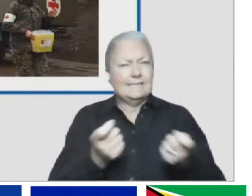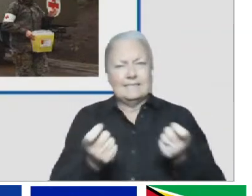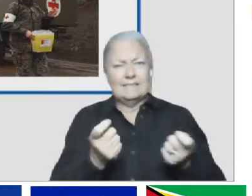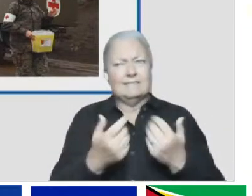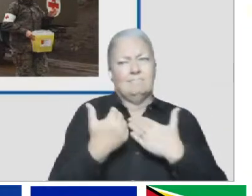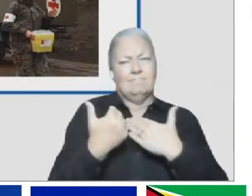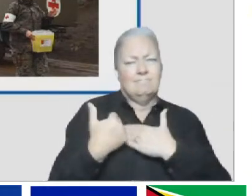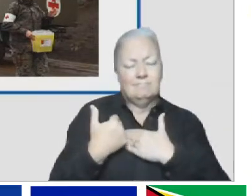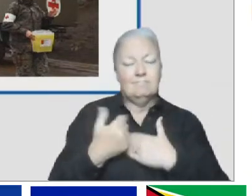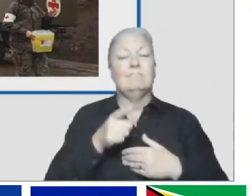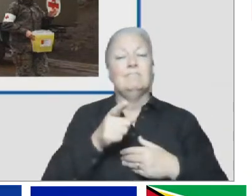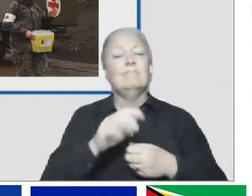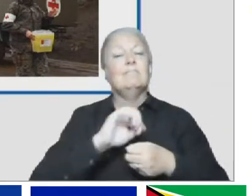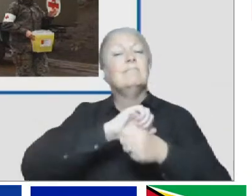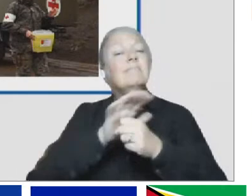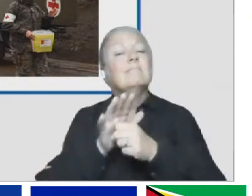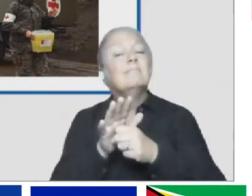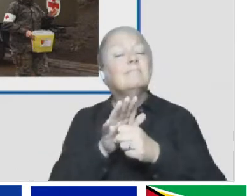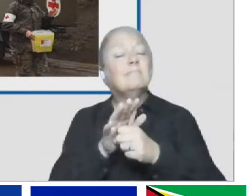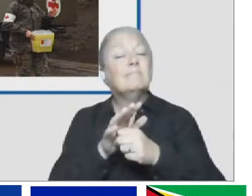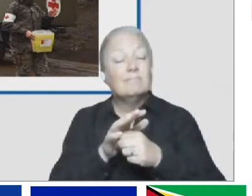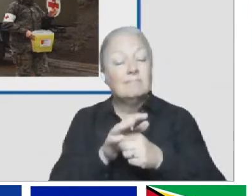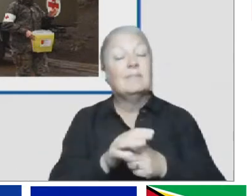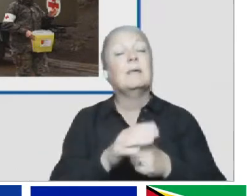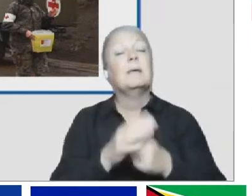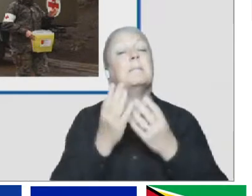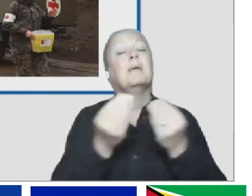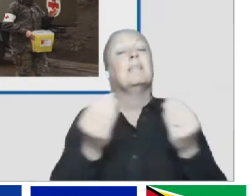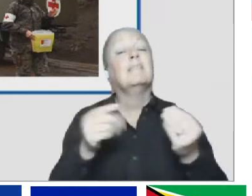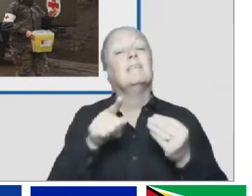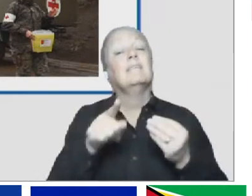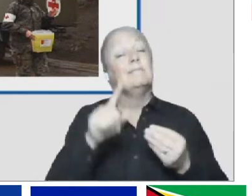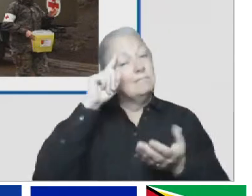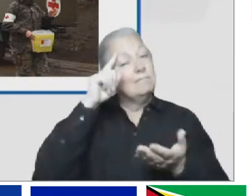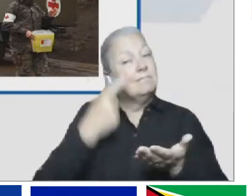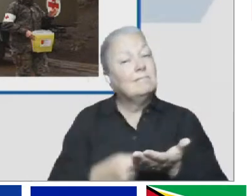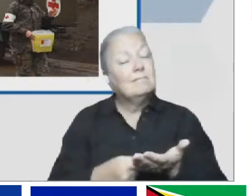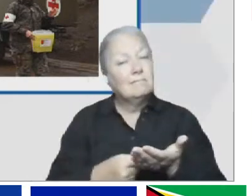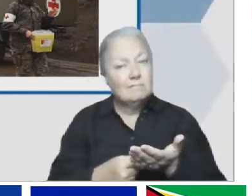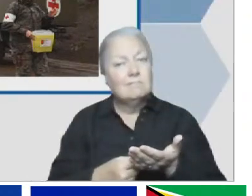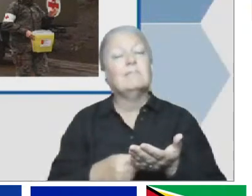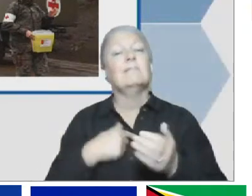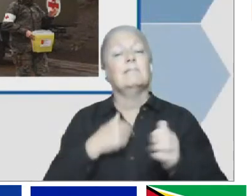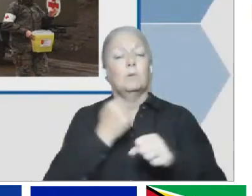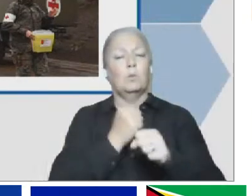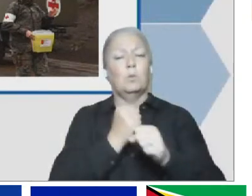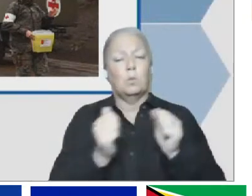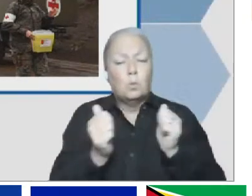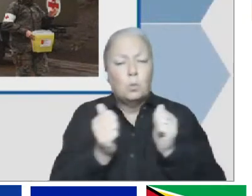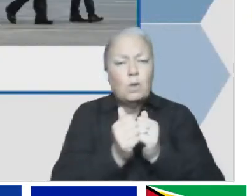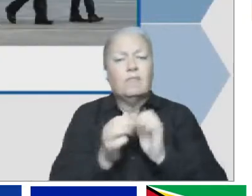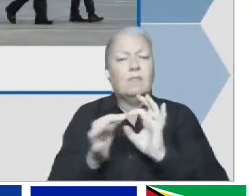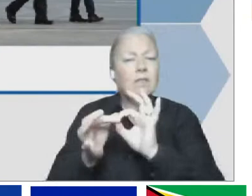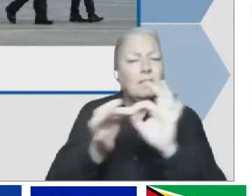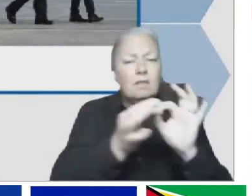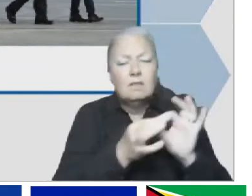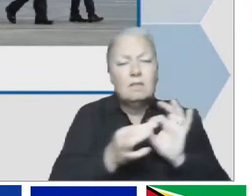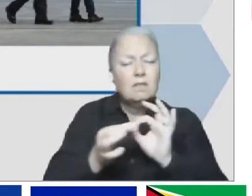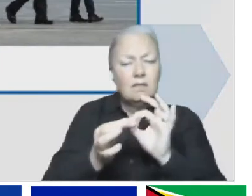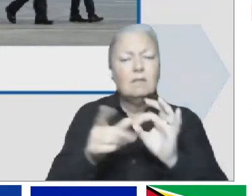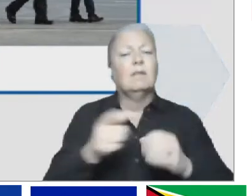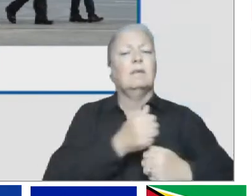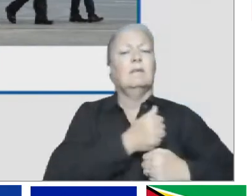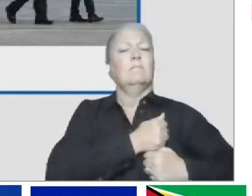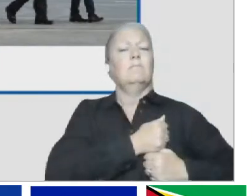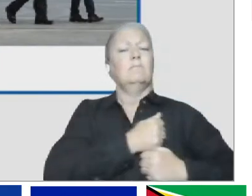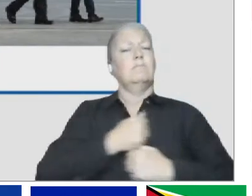decision-making was made together, working together with the army for transporting